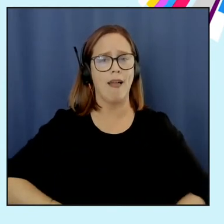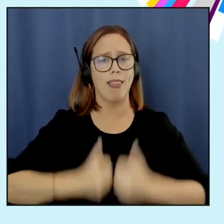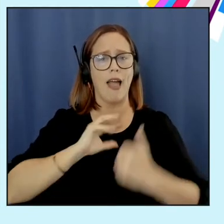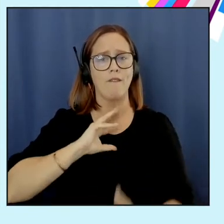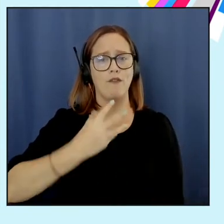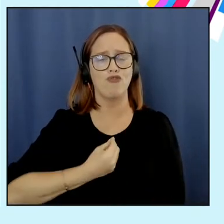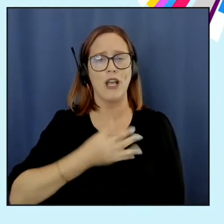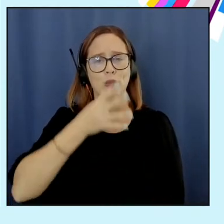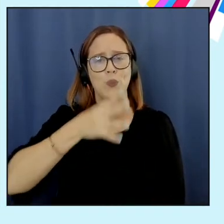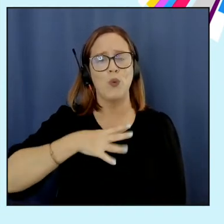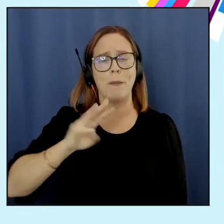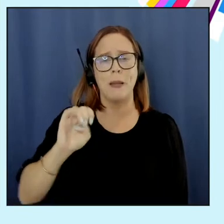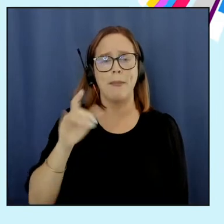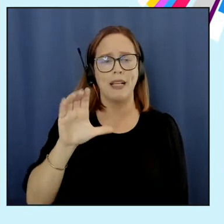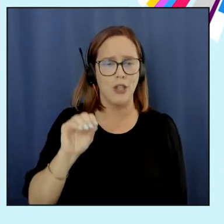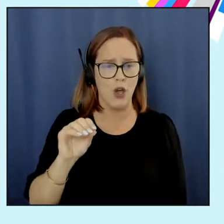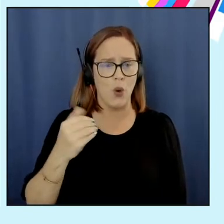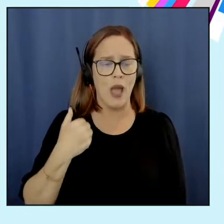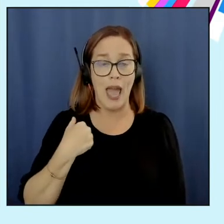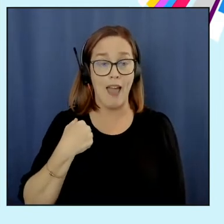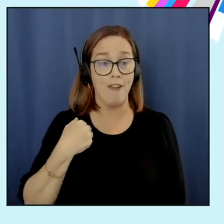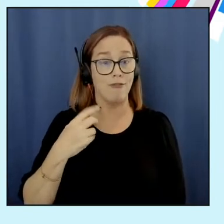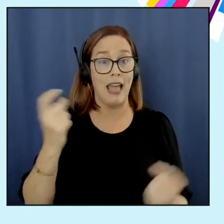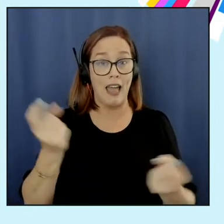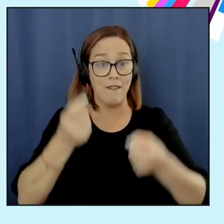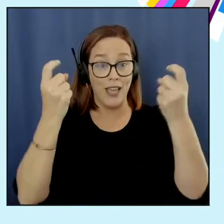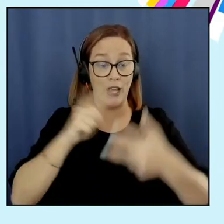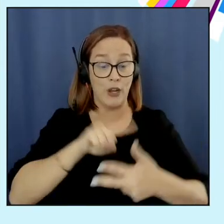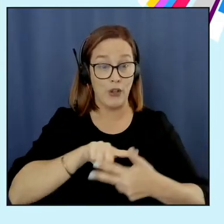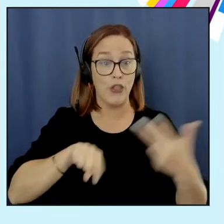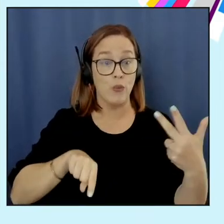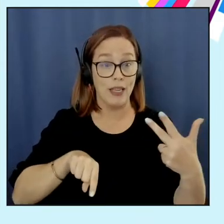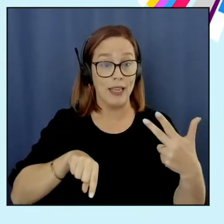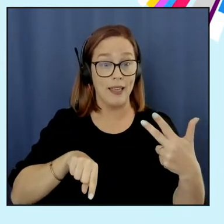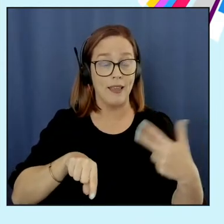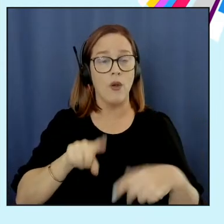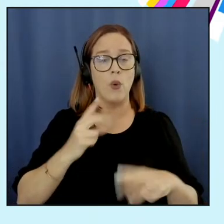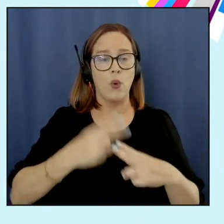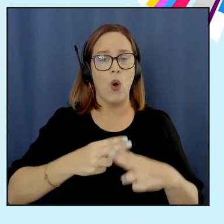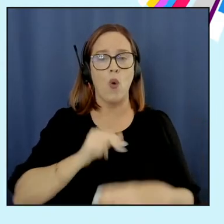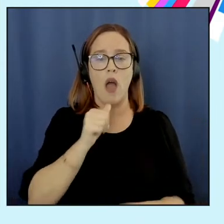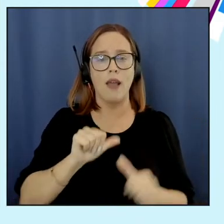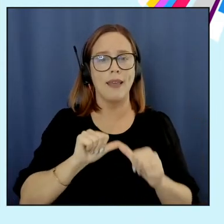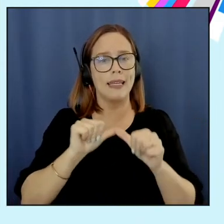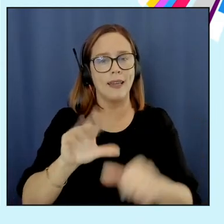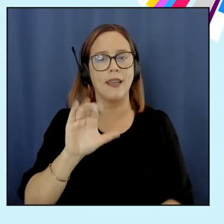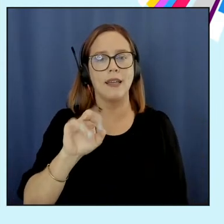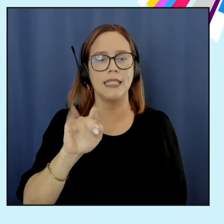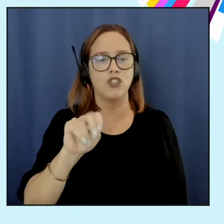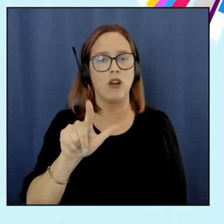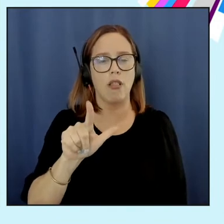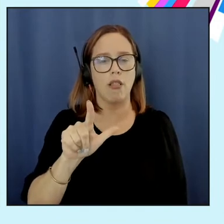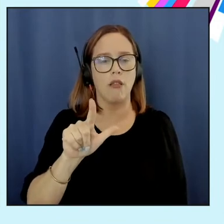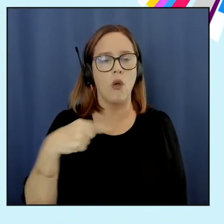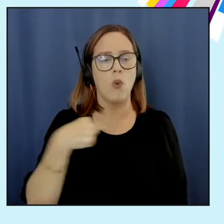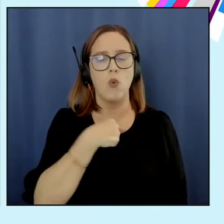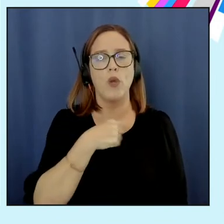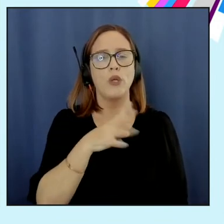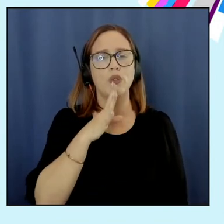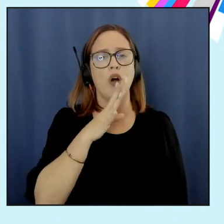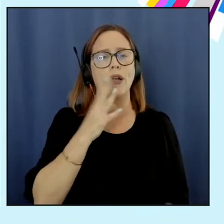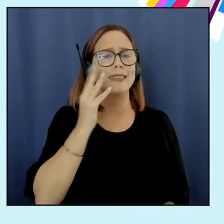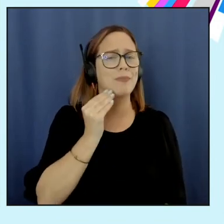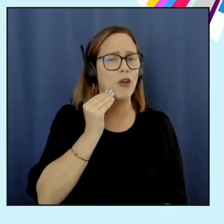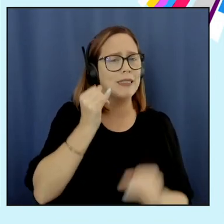co-host event, 3 sessions, called Unconditional, in which we talk about the experience of individuals,